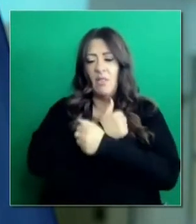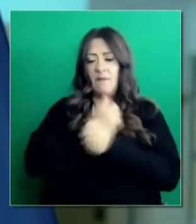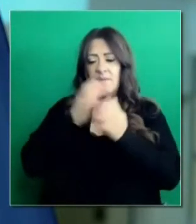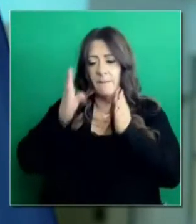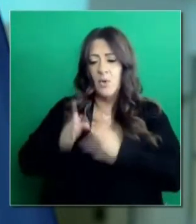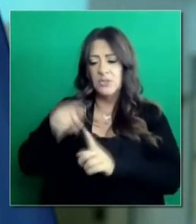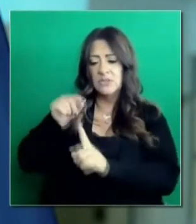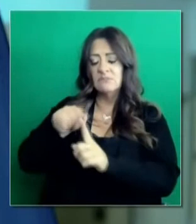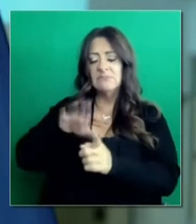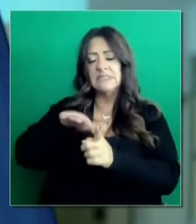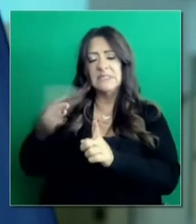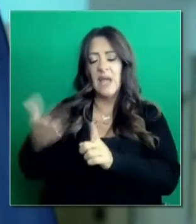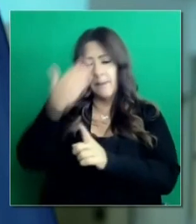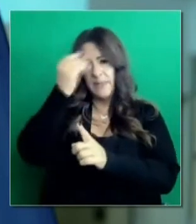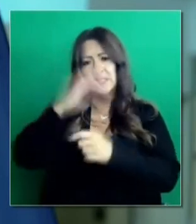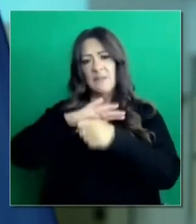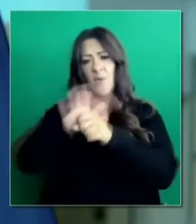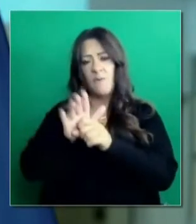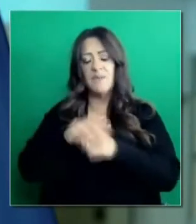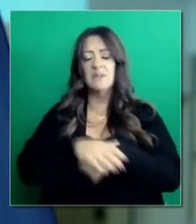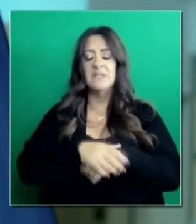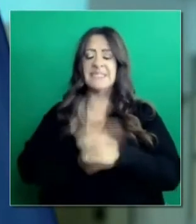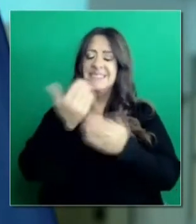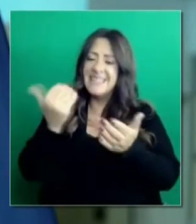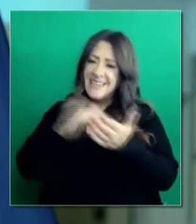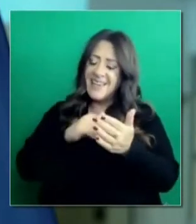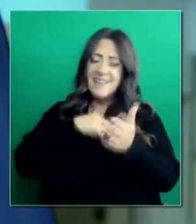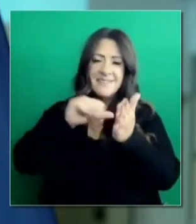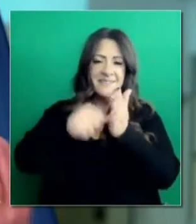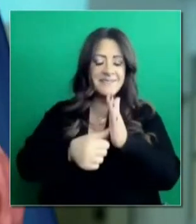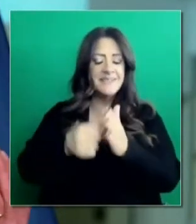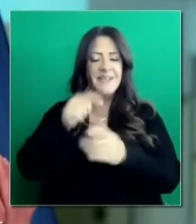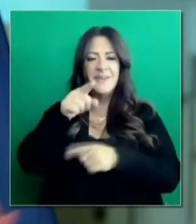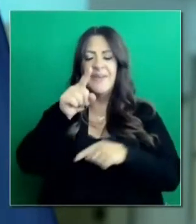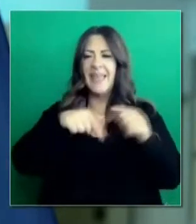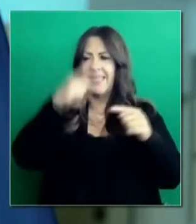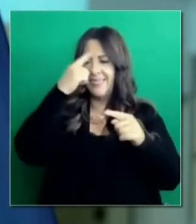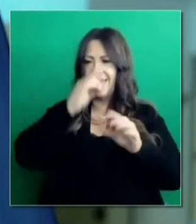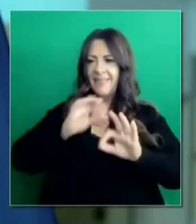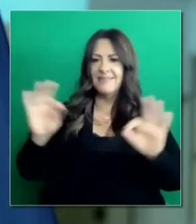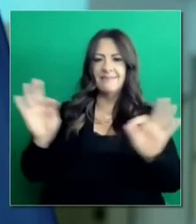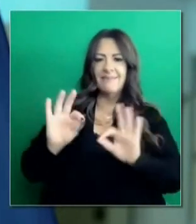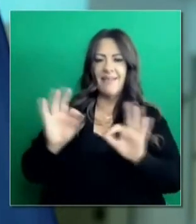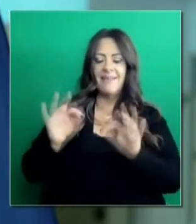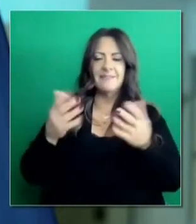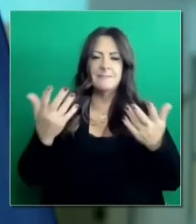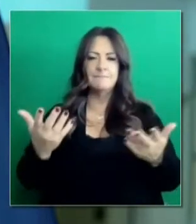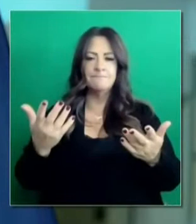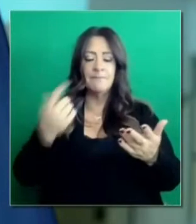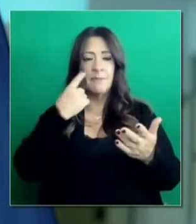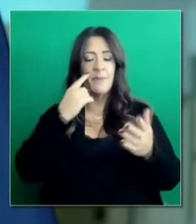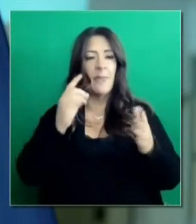just another sober reminder of why one cannot be flippant and just turn on the light switch once again and have everybody rush